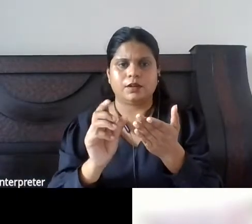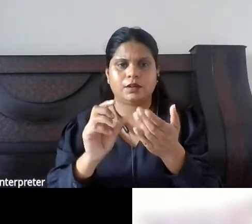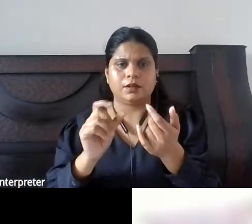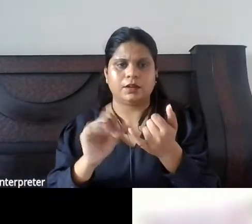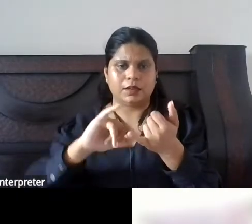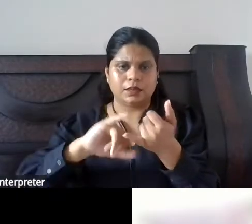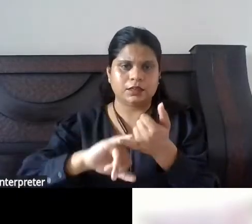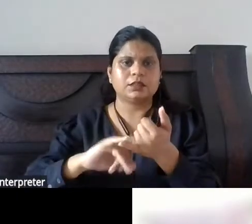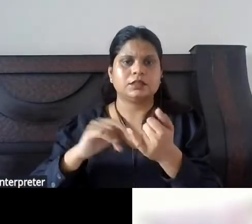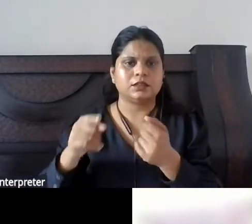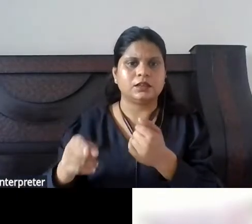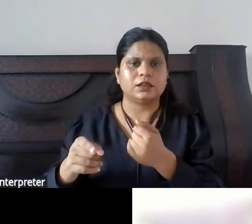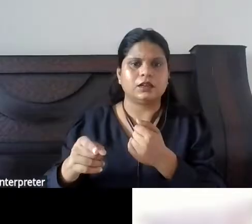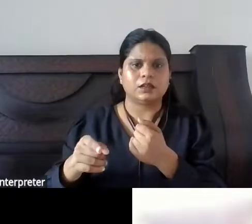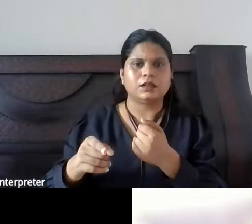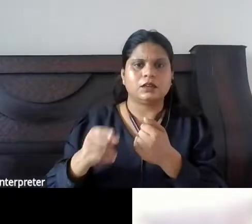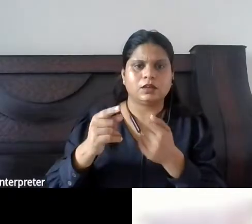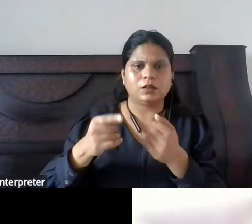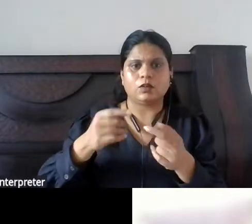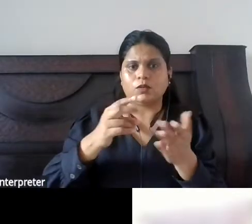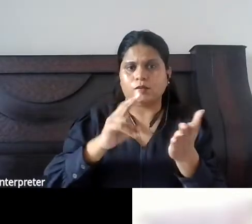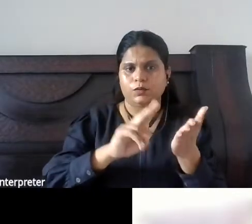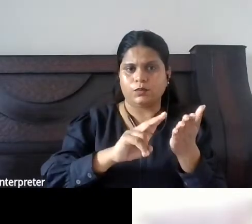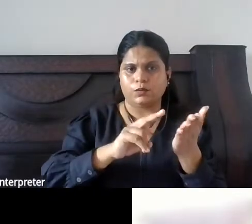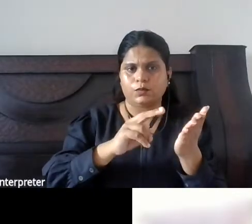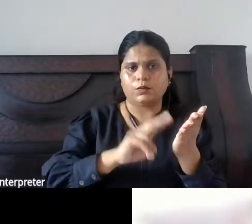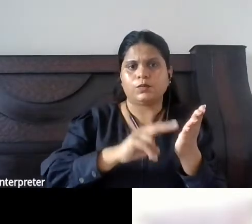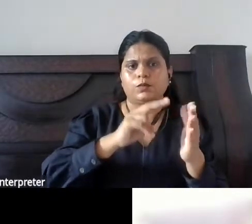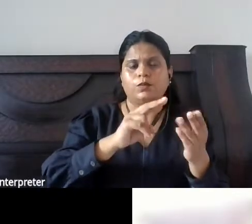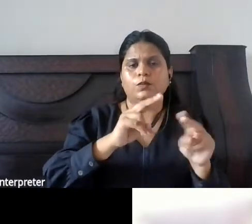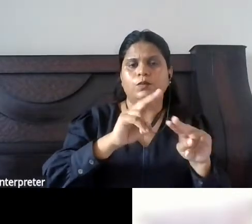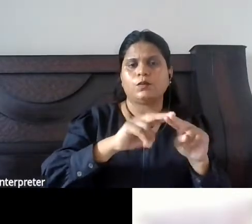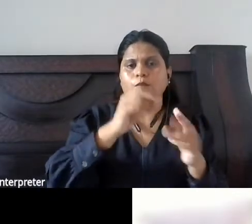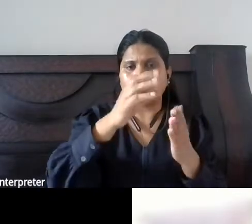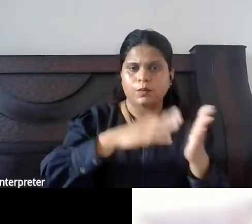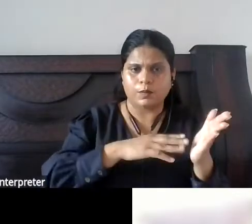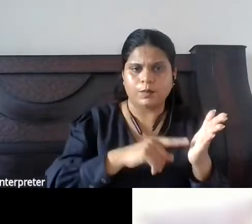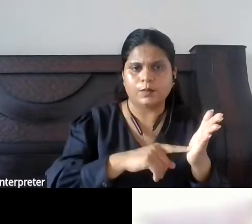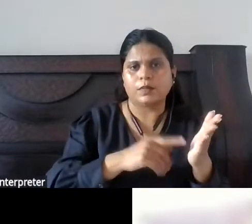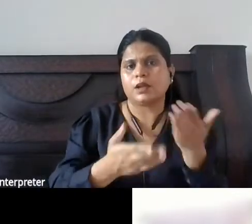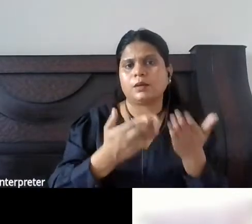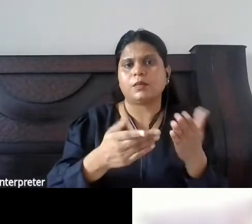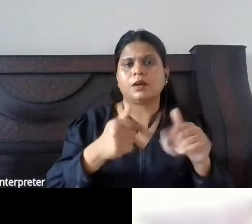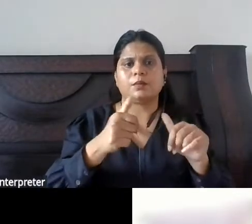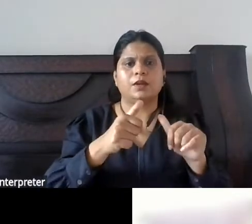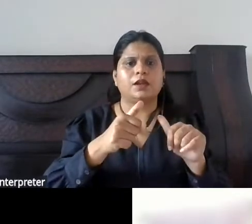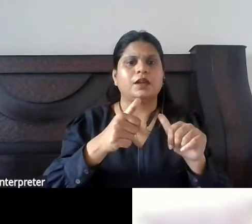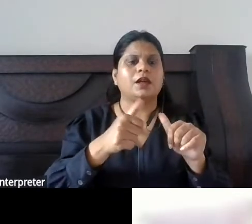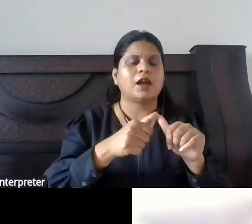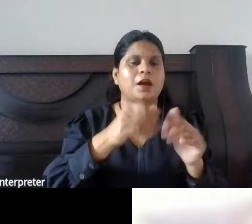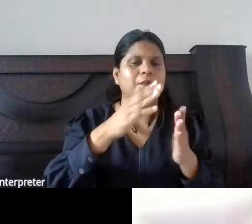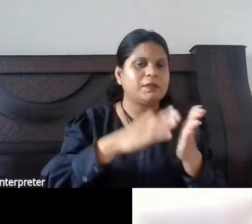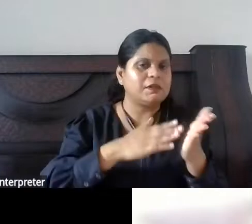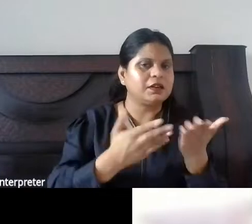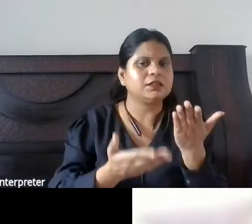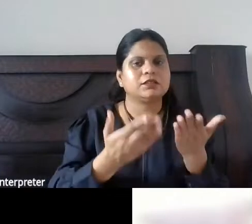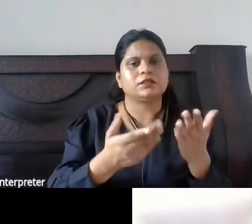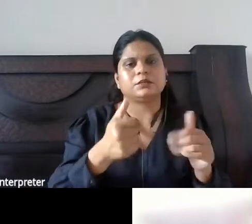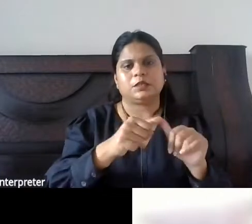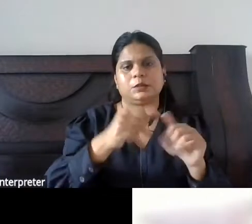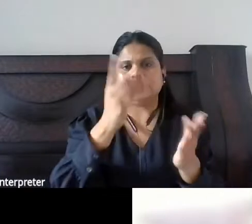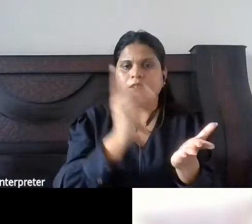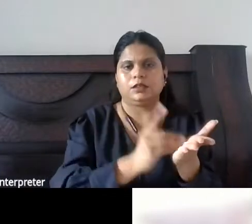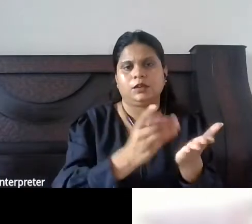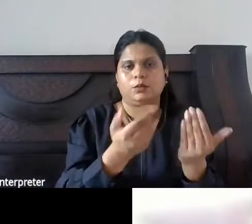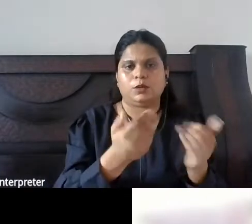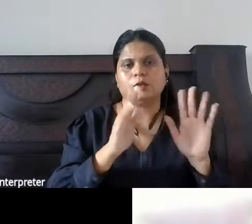be there in the form of an application. Maybe they will build a one application which you can download on your phone on a digital device, and then it will take you